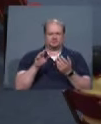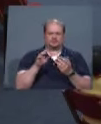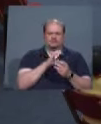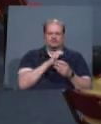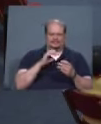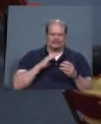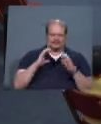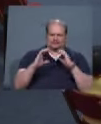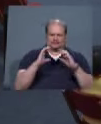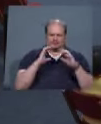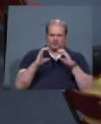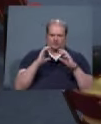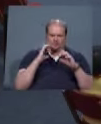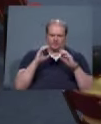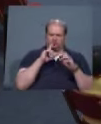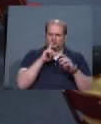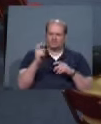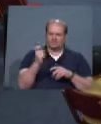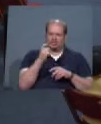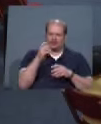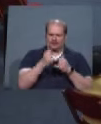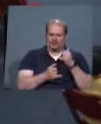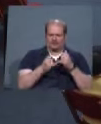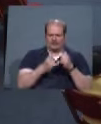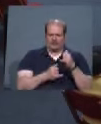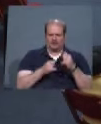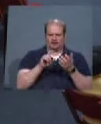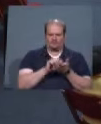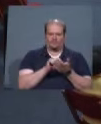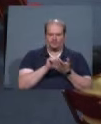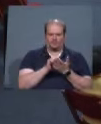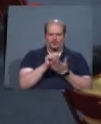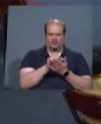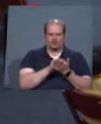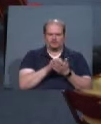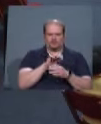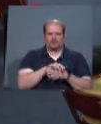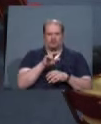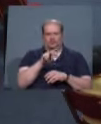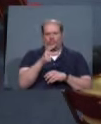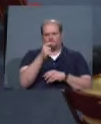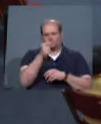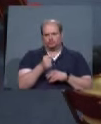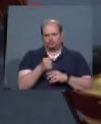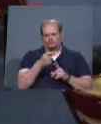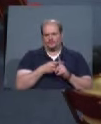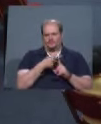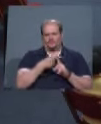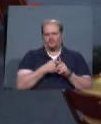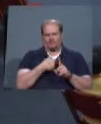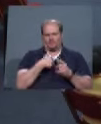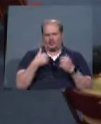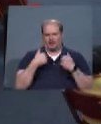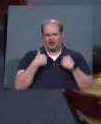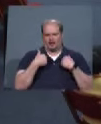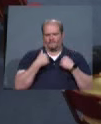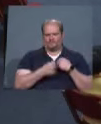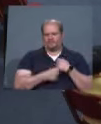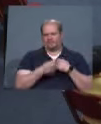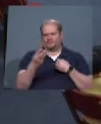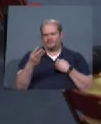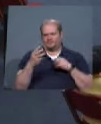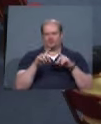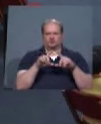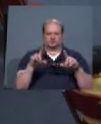Citizen communication is held at the end of the printed agenda on the third Tuesday of the month. And I have